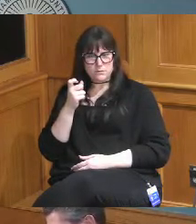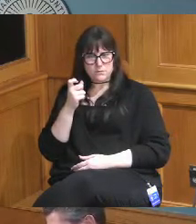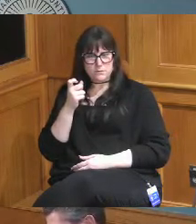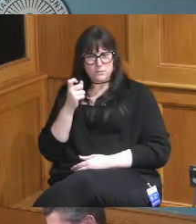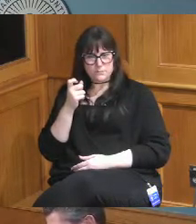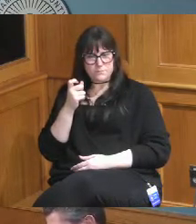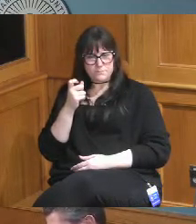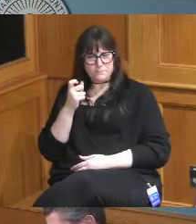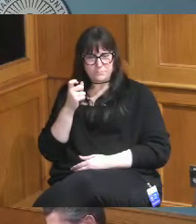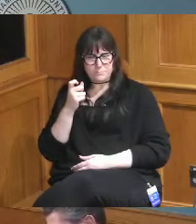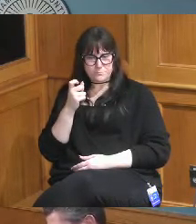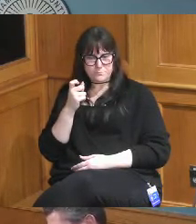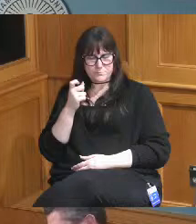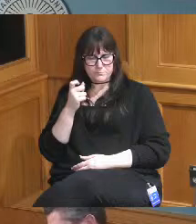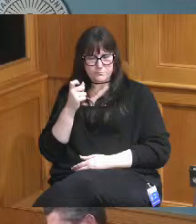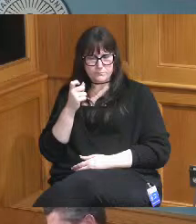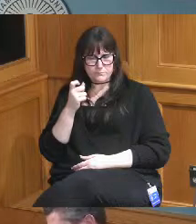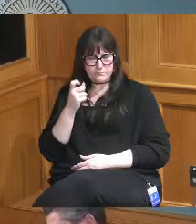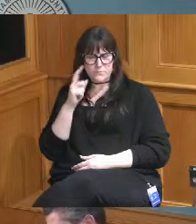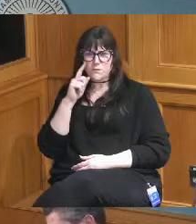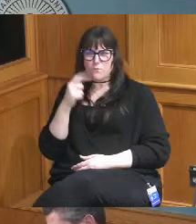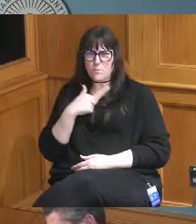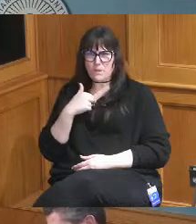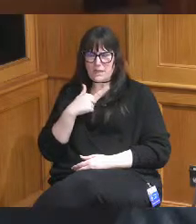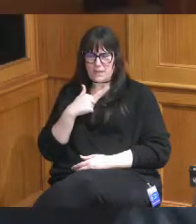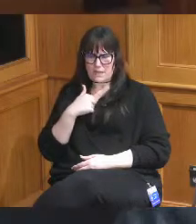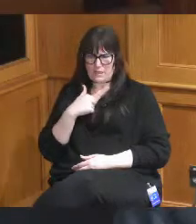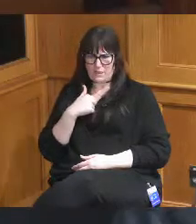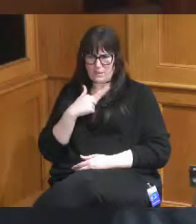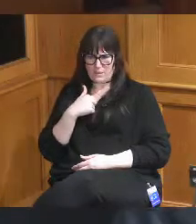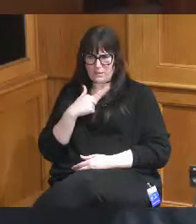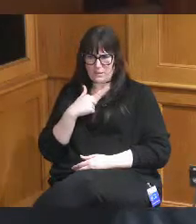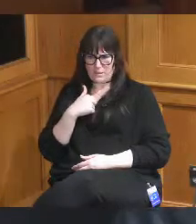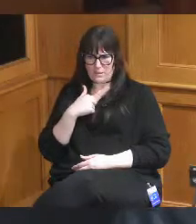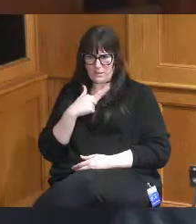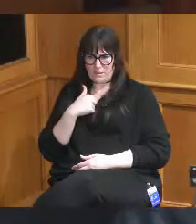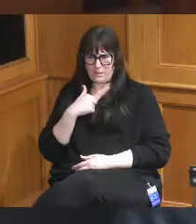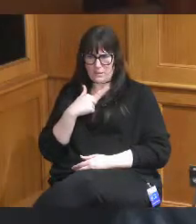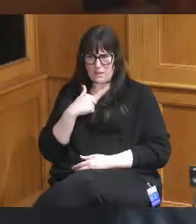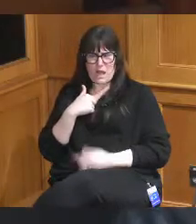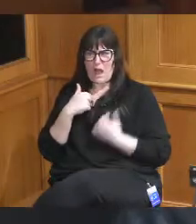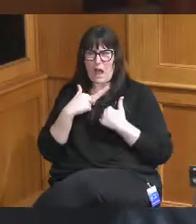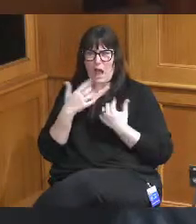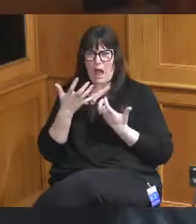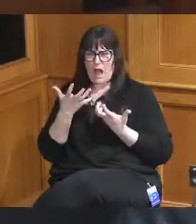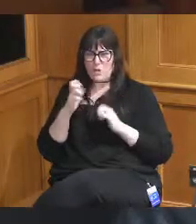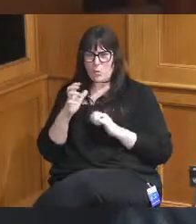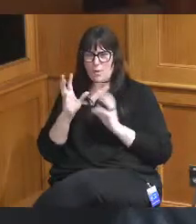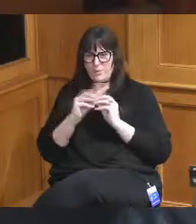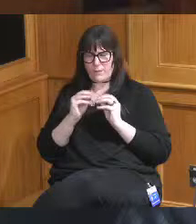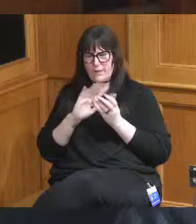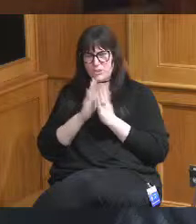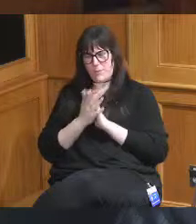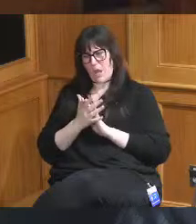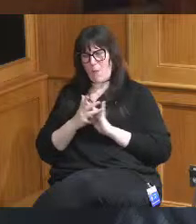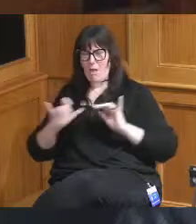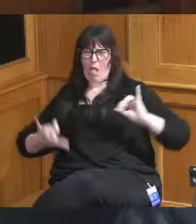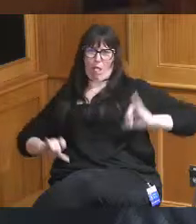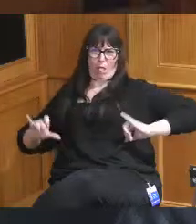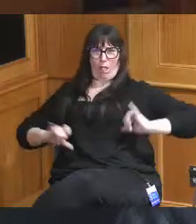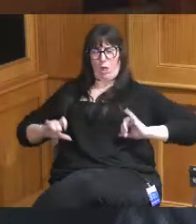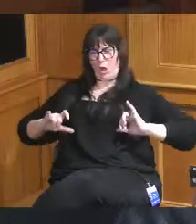for me, I know this is not our intention, but I don't want it to be a dog and pony show. I mean, these people are very